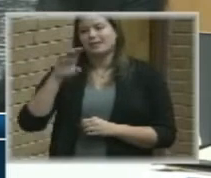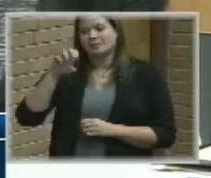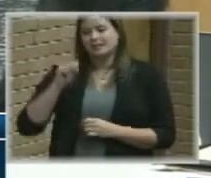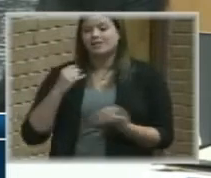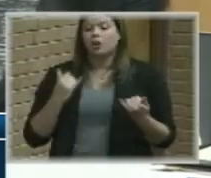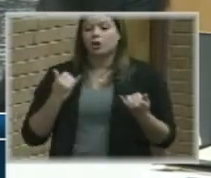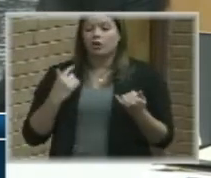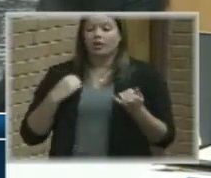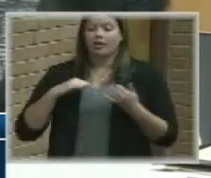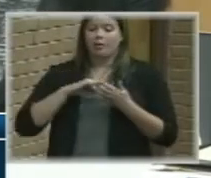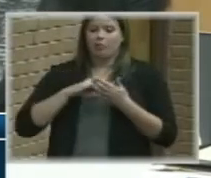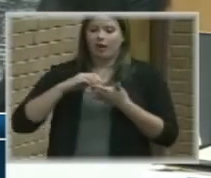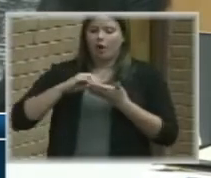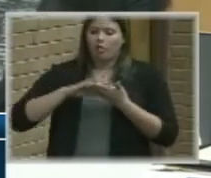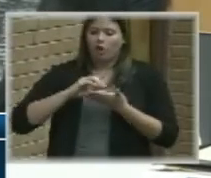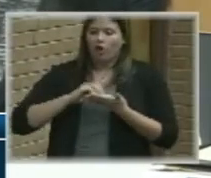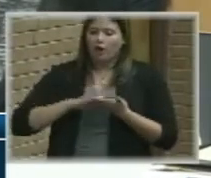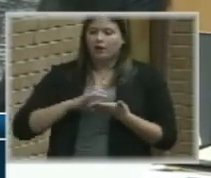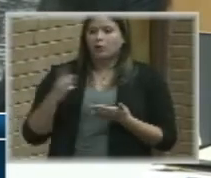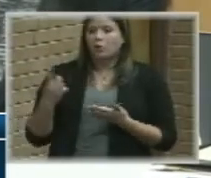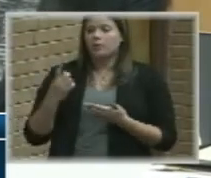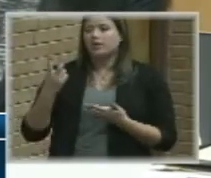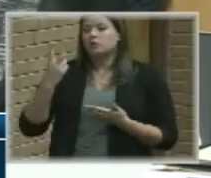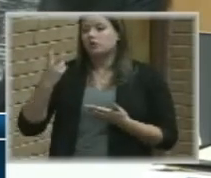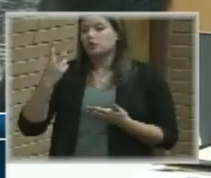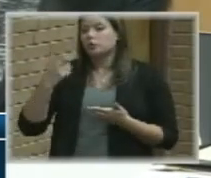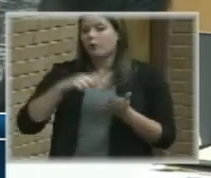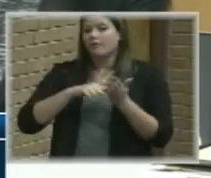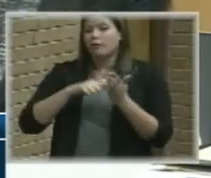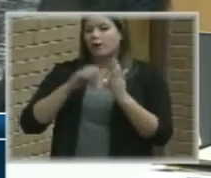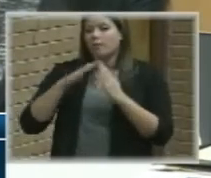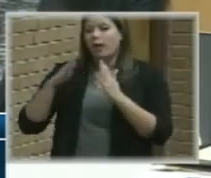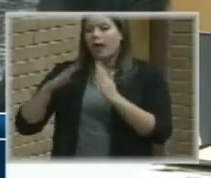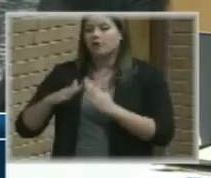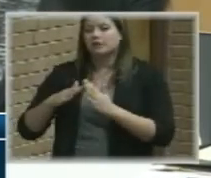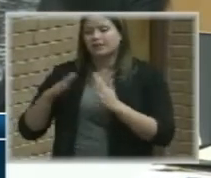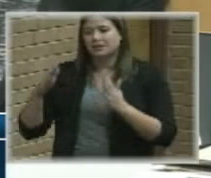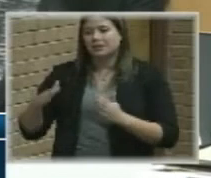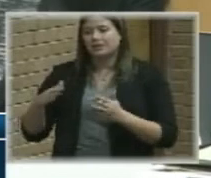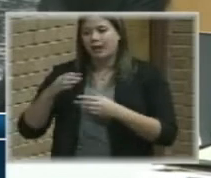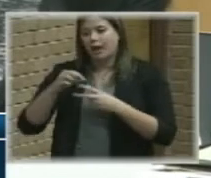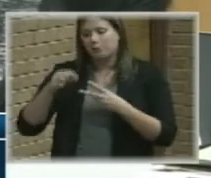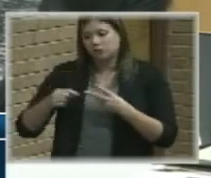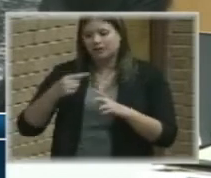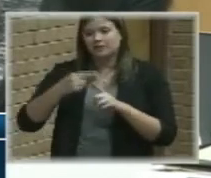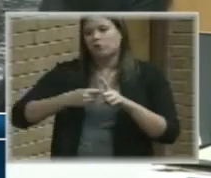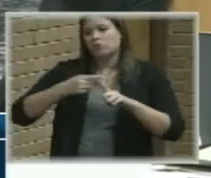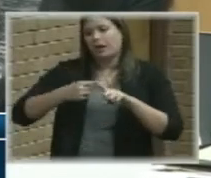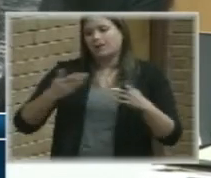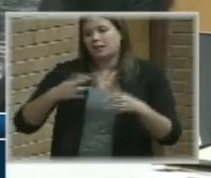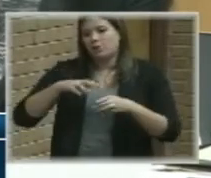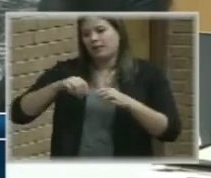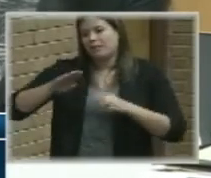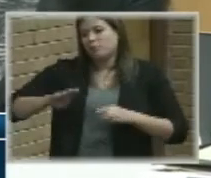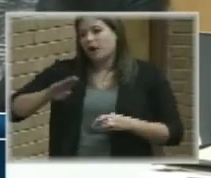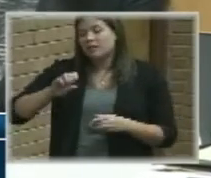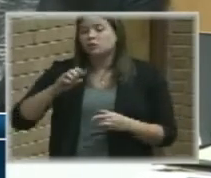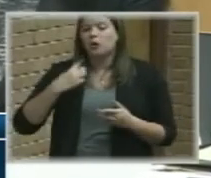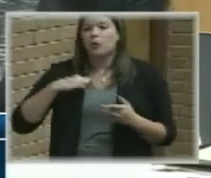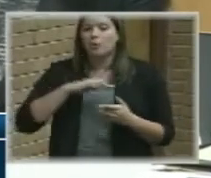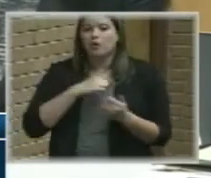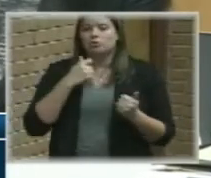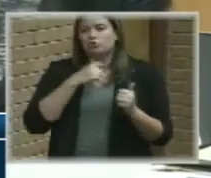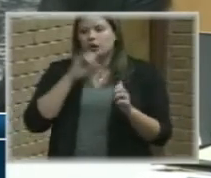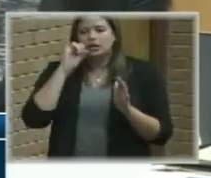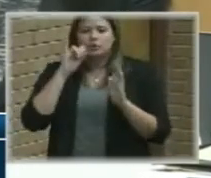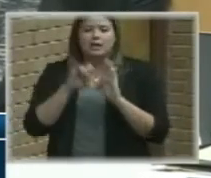are logging only 2 affordable housing options to rent in Brighton. So we're looking at